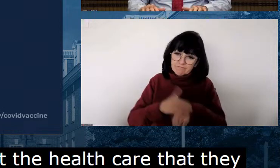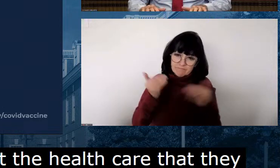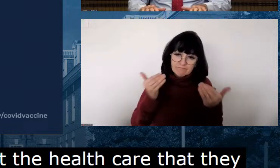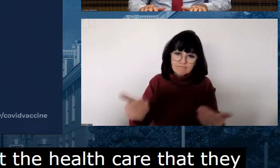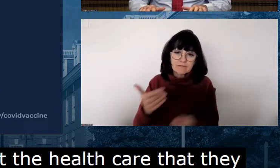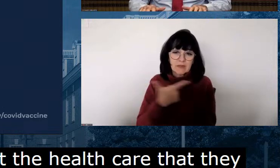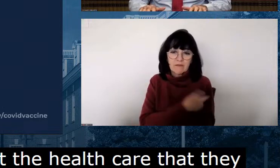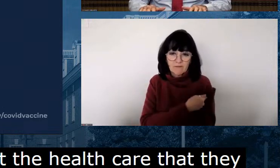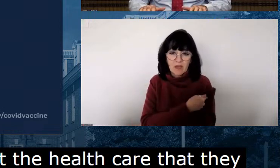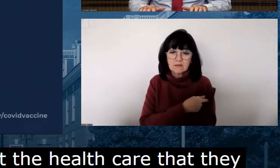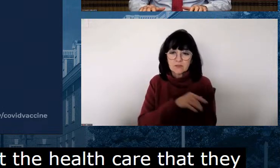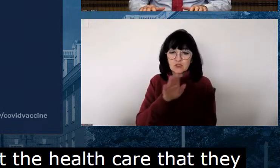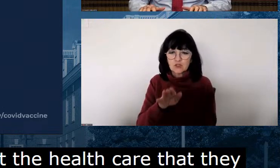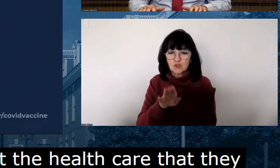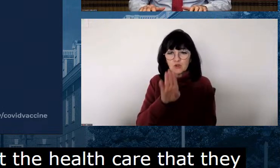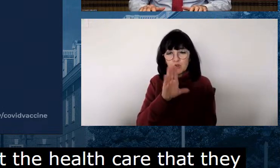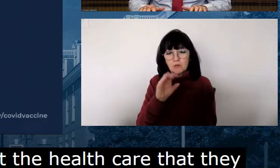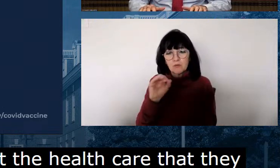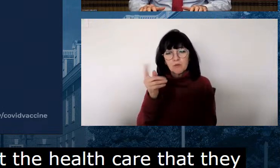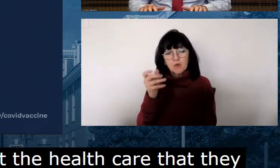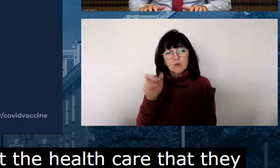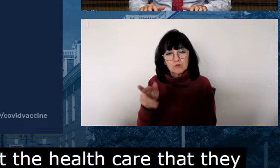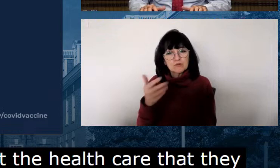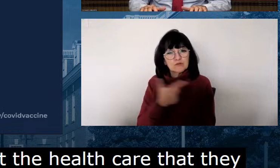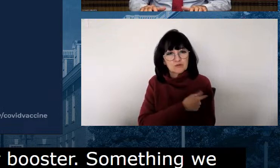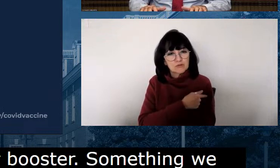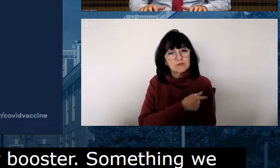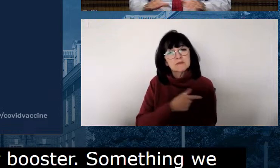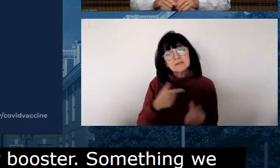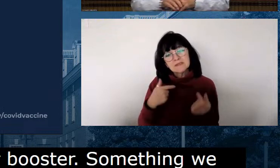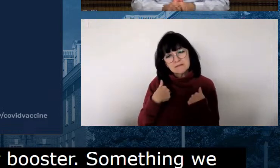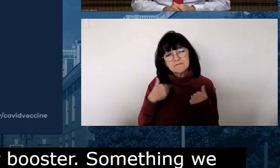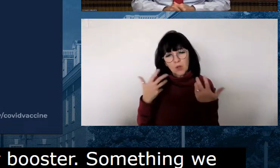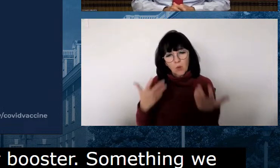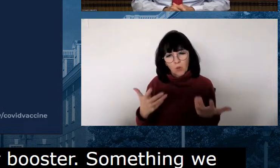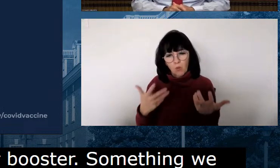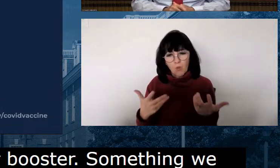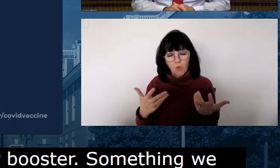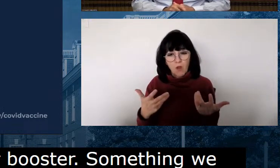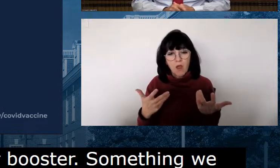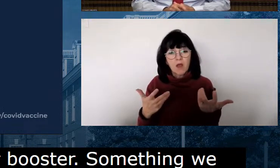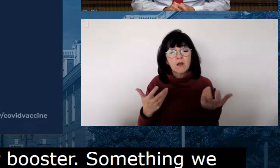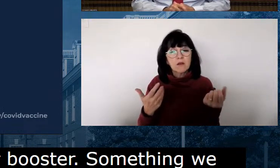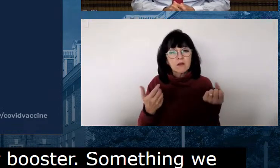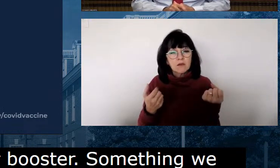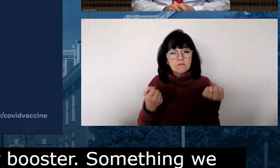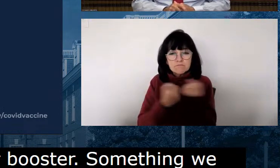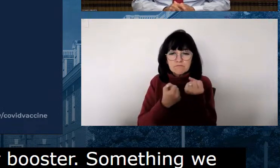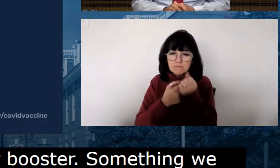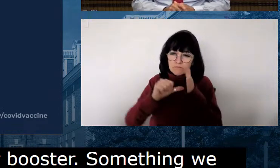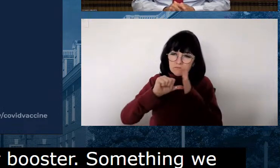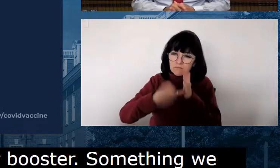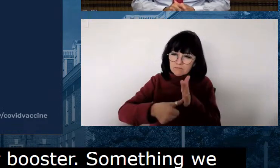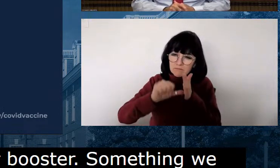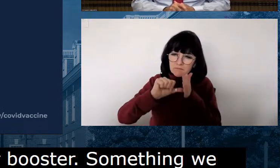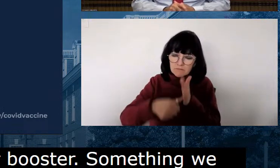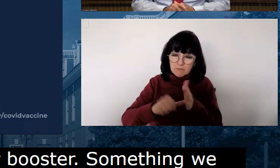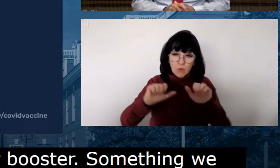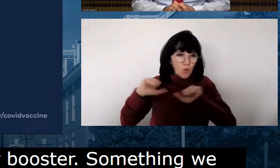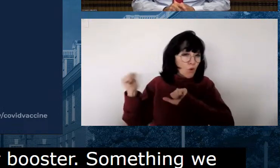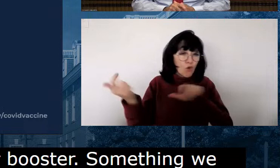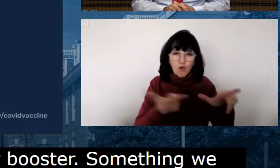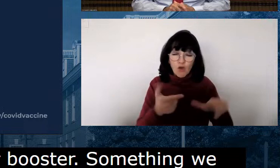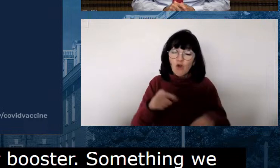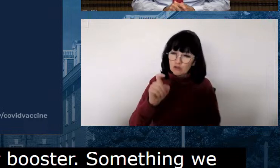things that we really want to enforce or reinforce today is that everybody should be wearing masks when